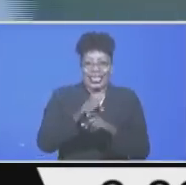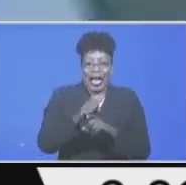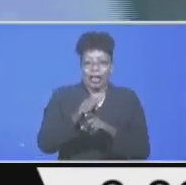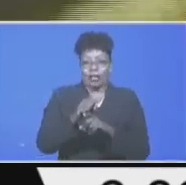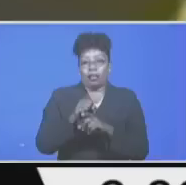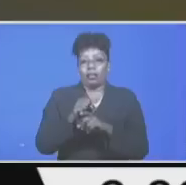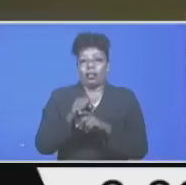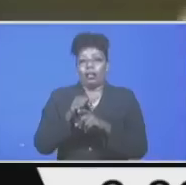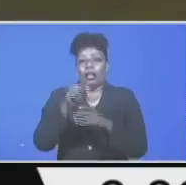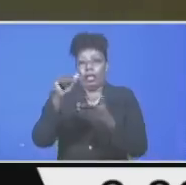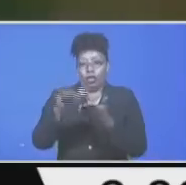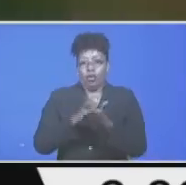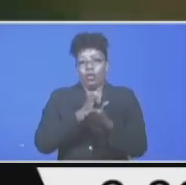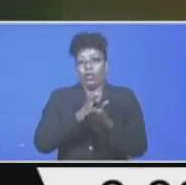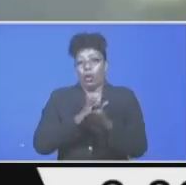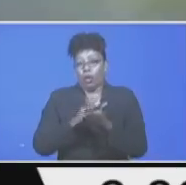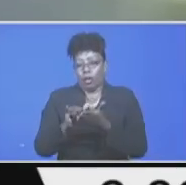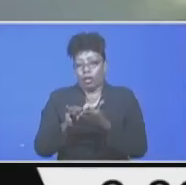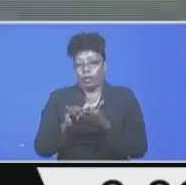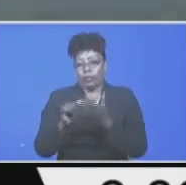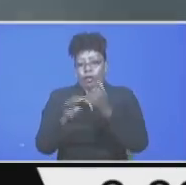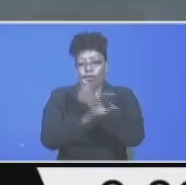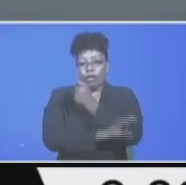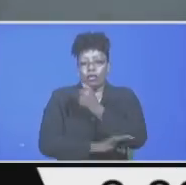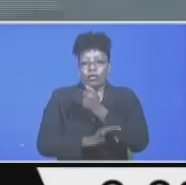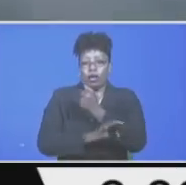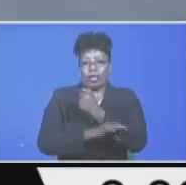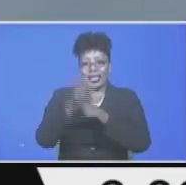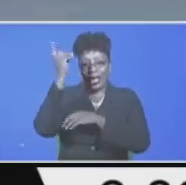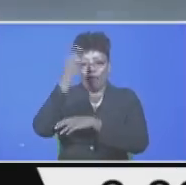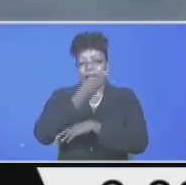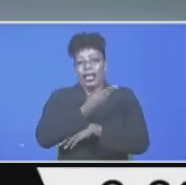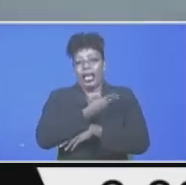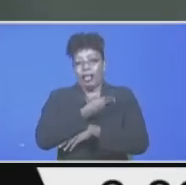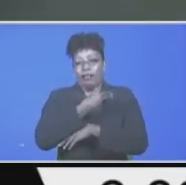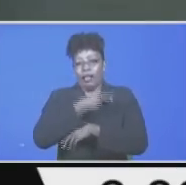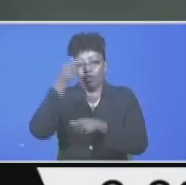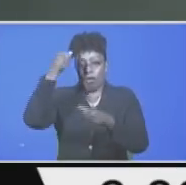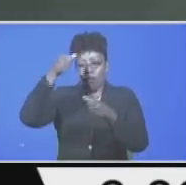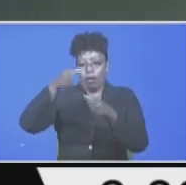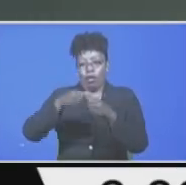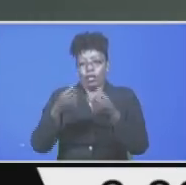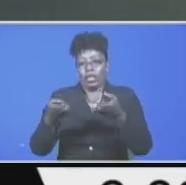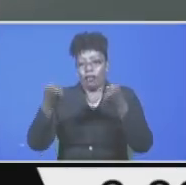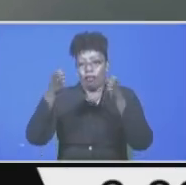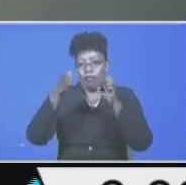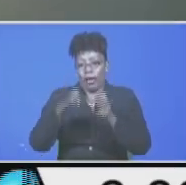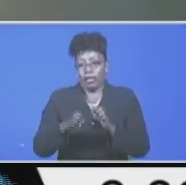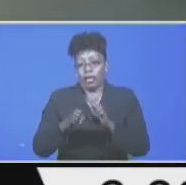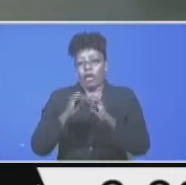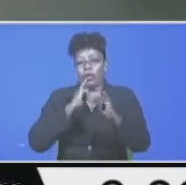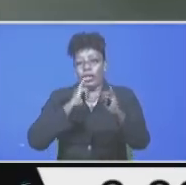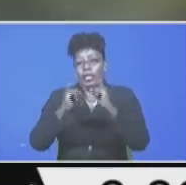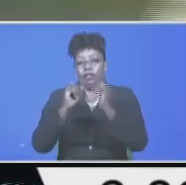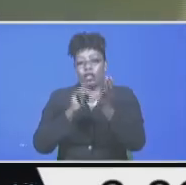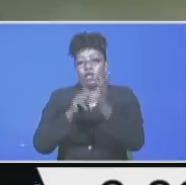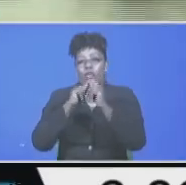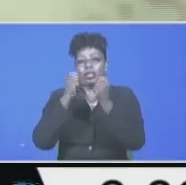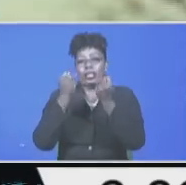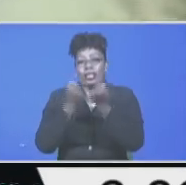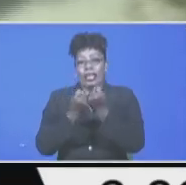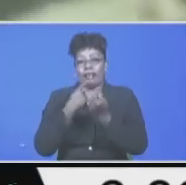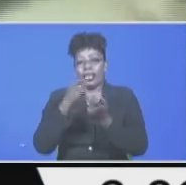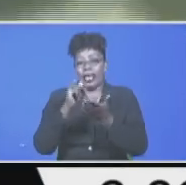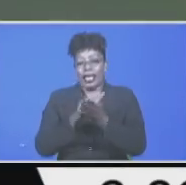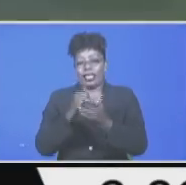rural Philadelphia. Minister of Foreign Affairs, the Honorable Darren Henfield, reflected on those events in an interview with our news team and indicated that